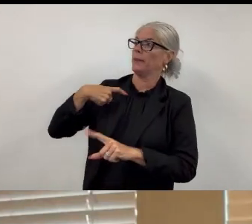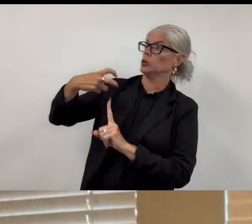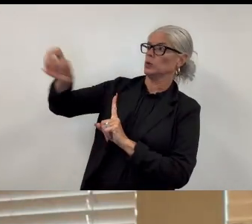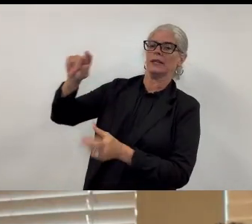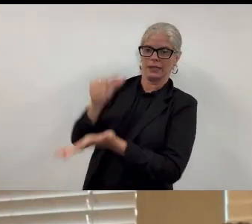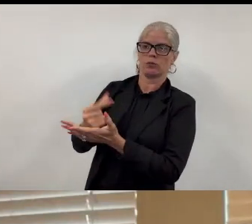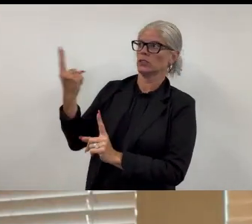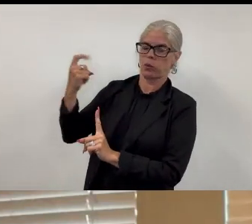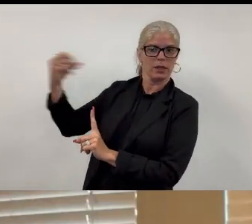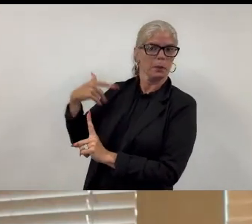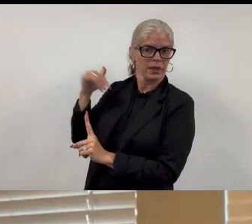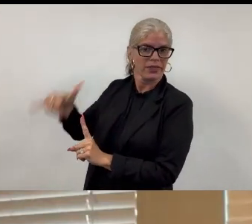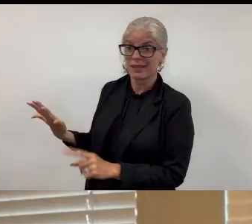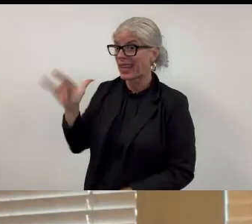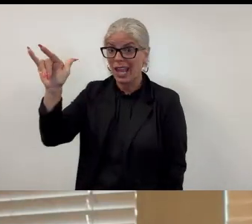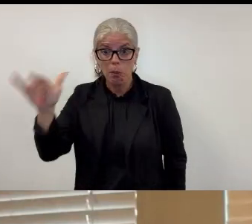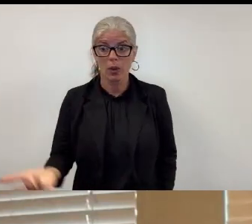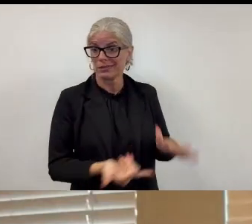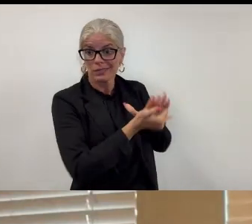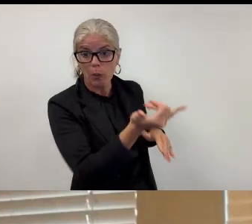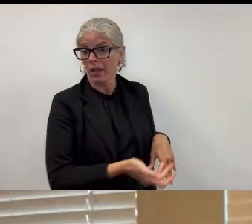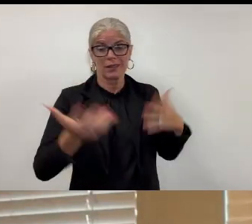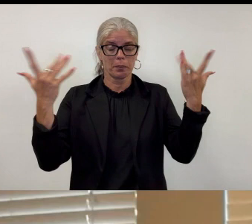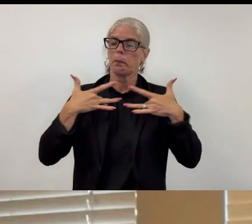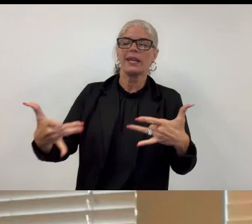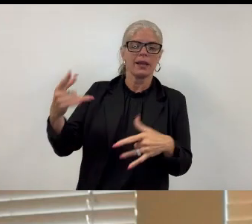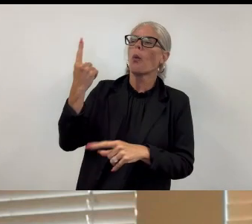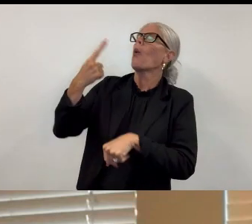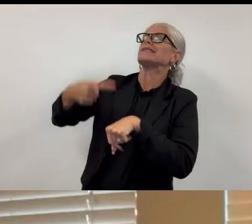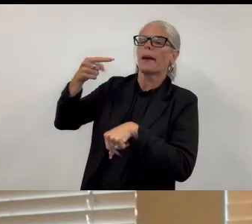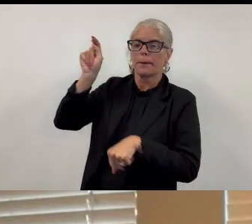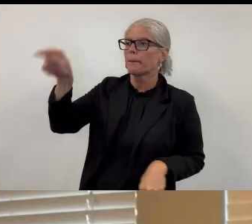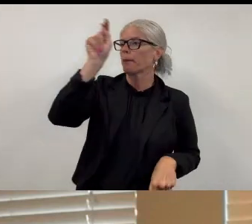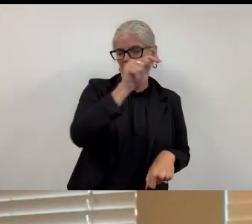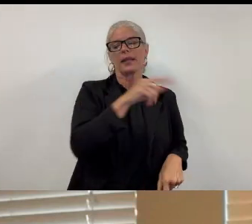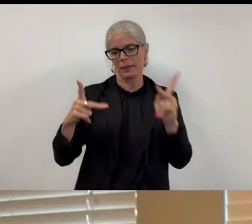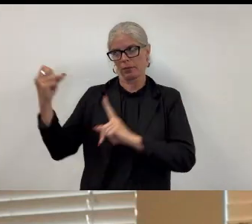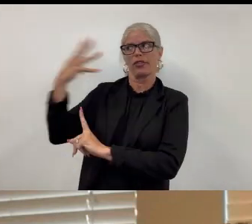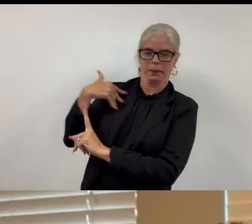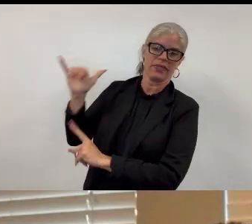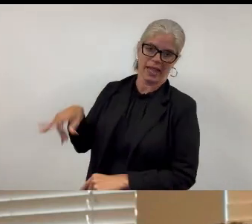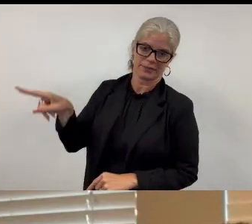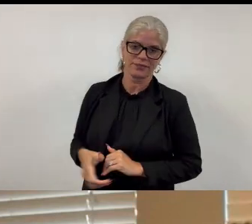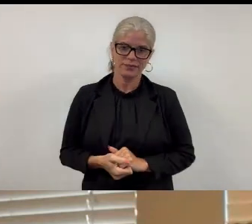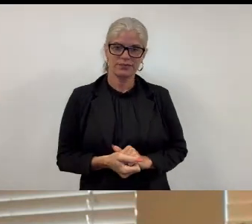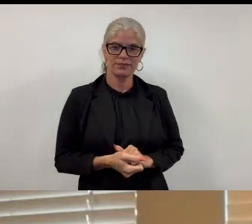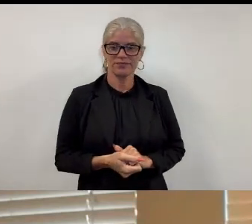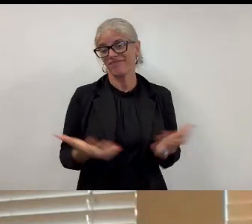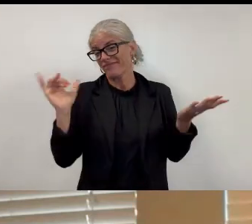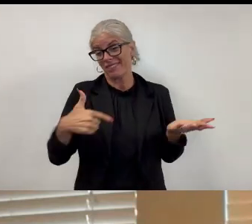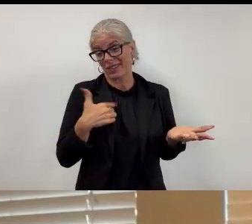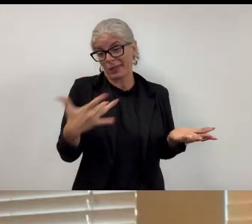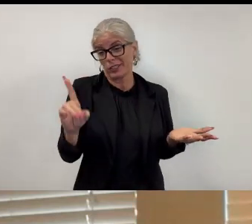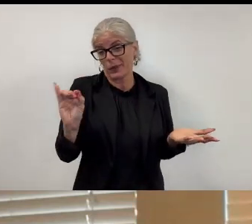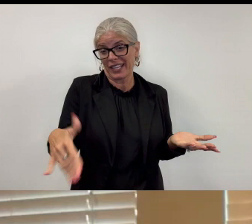it's at the airport or, on the way to the destination, et cetera. That happens pretty frequently. So yeah, that's kind